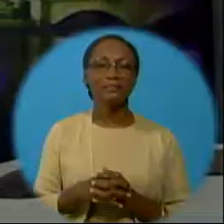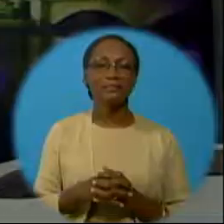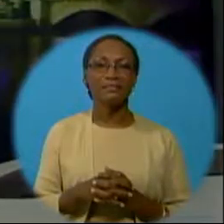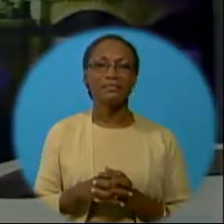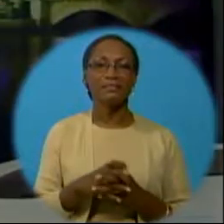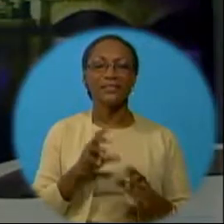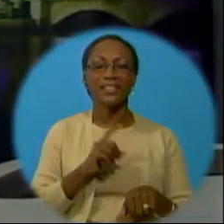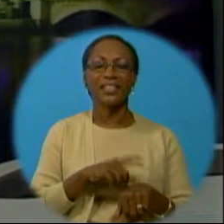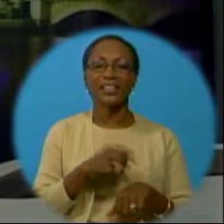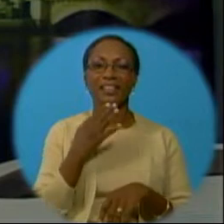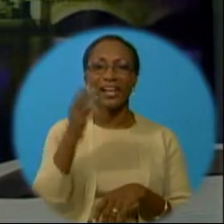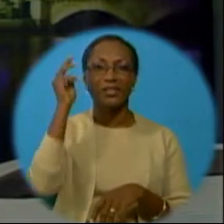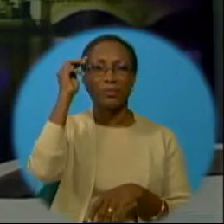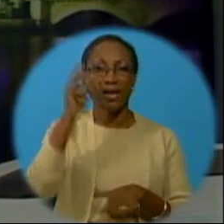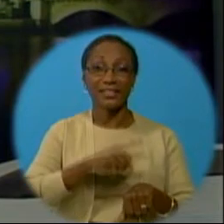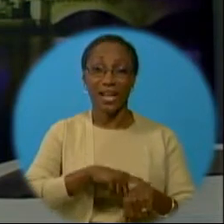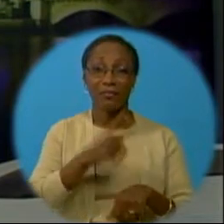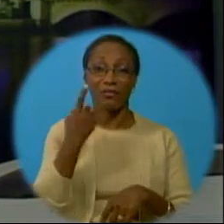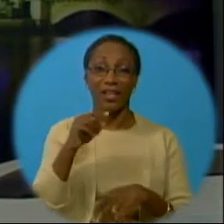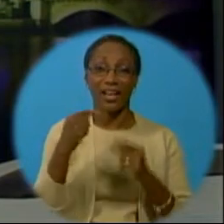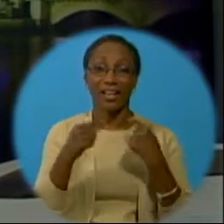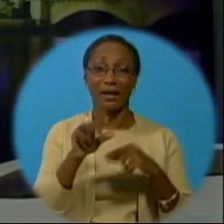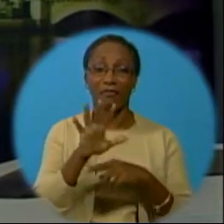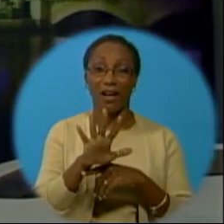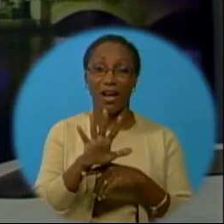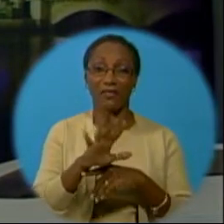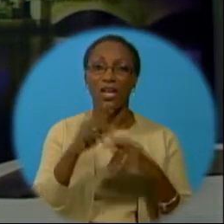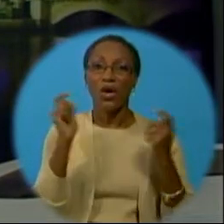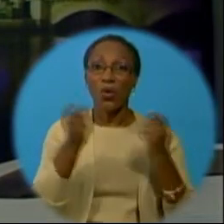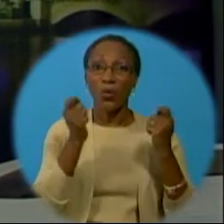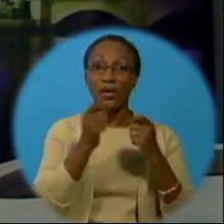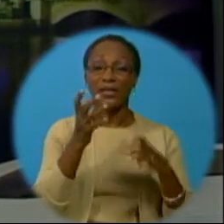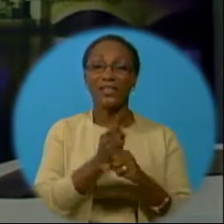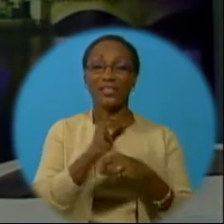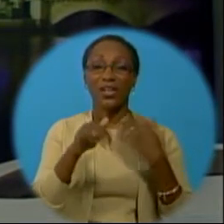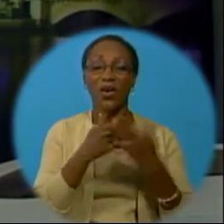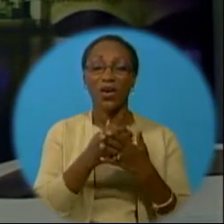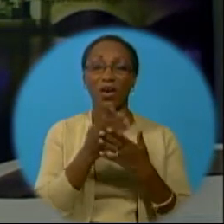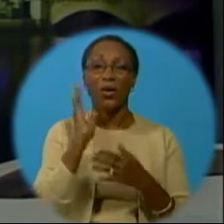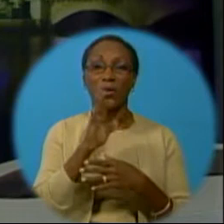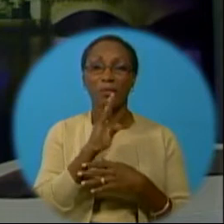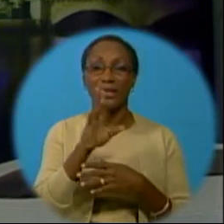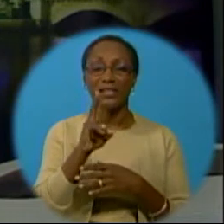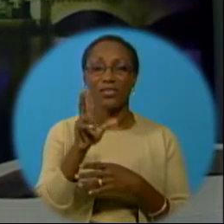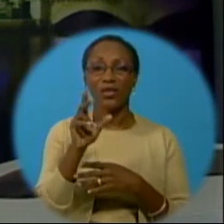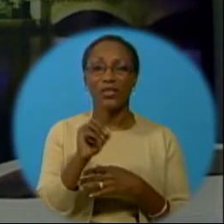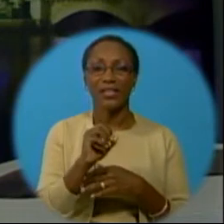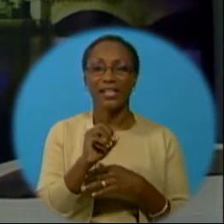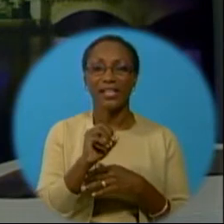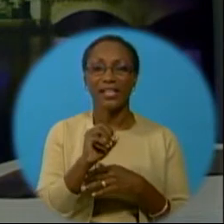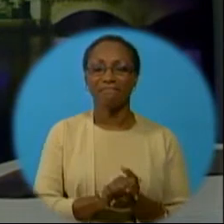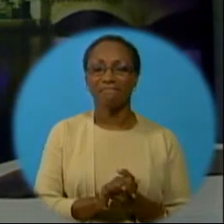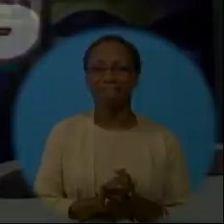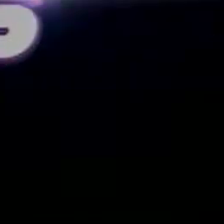Sports. Well, thanks, Mark. Time for that Game 5 winner takes all is 7:30 p.m. That's the first half in sports. Back in just a